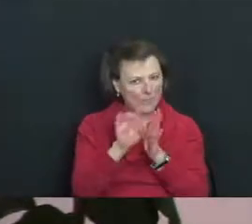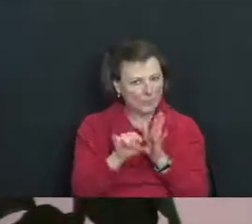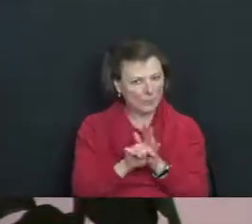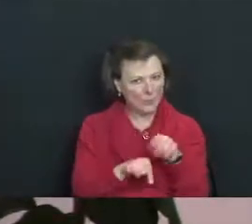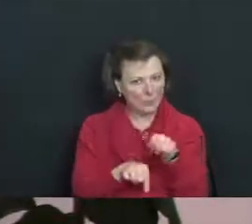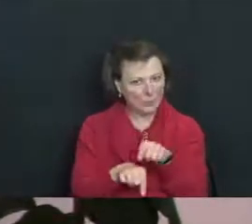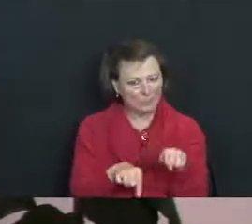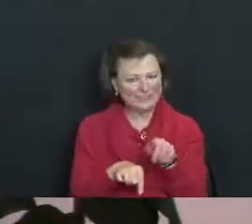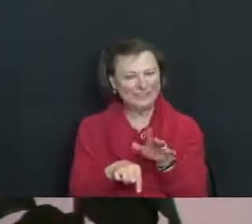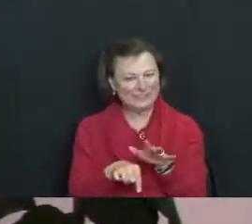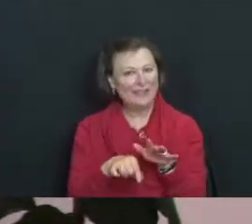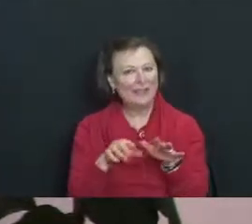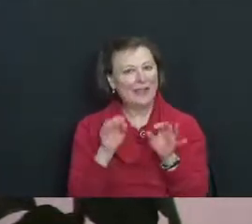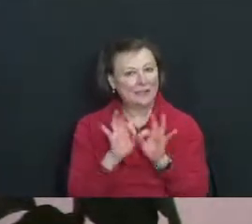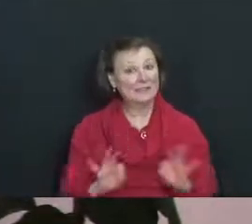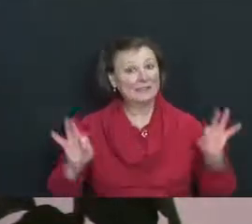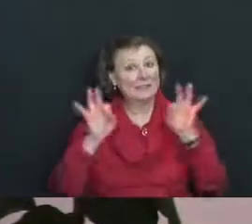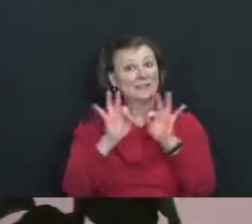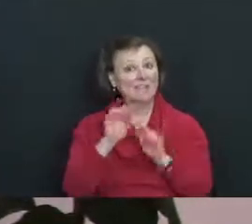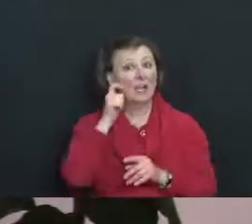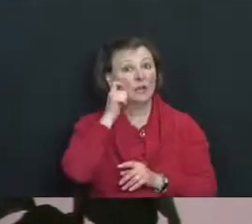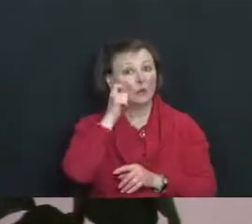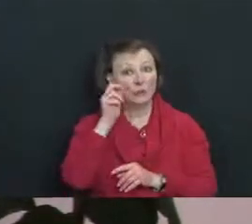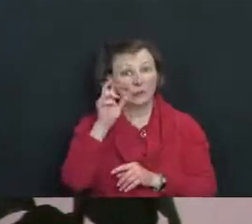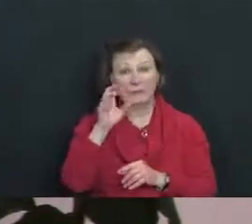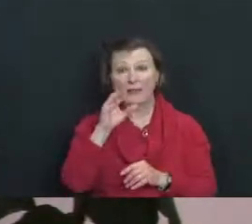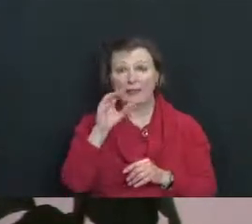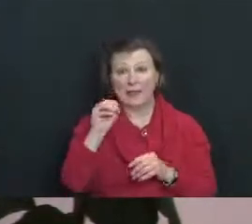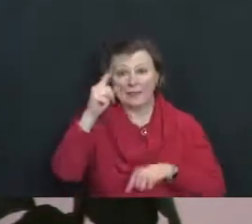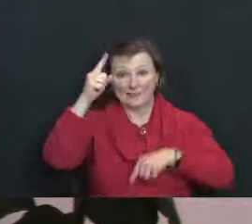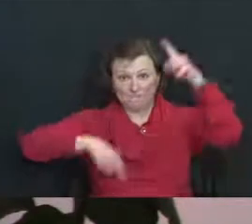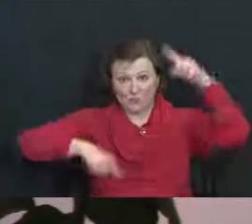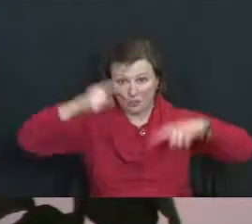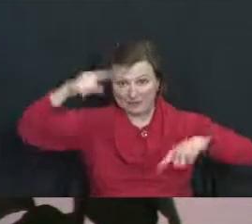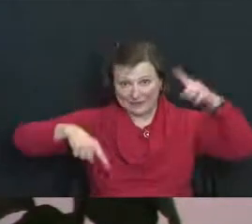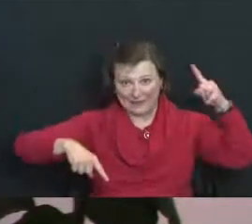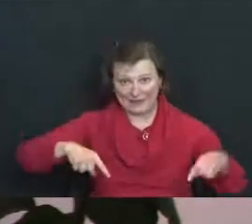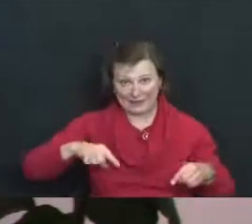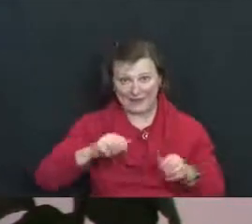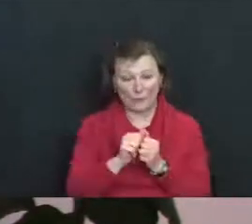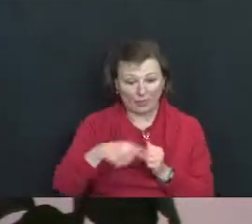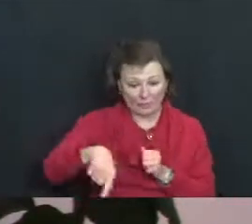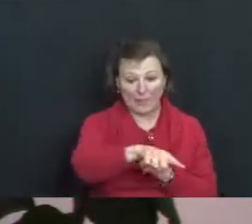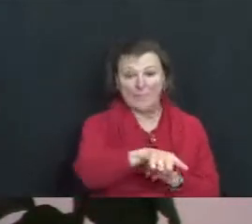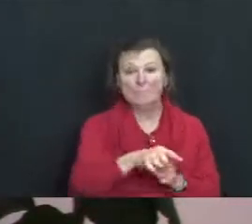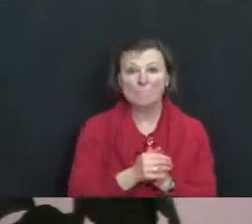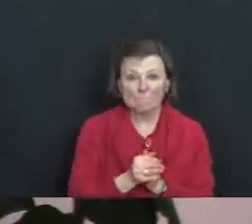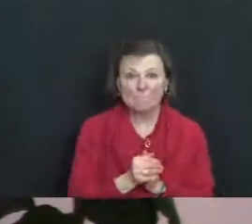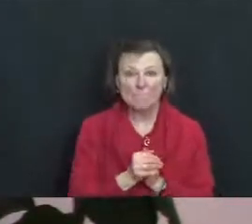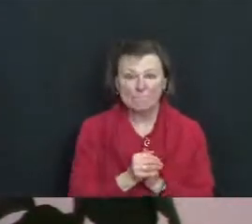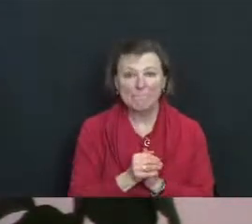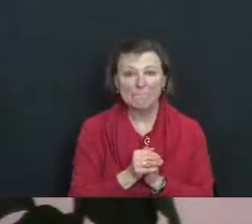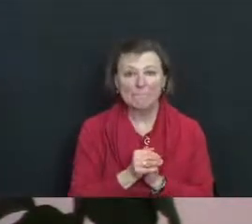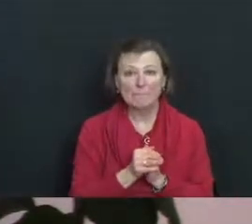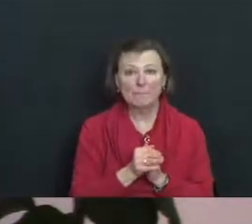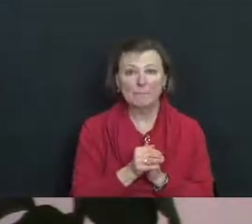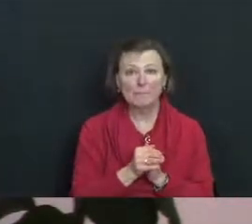is significant racial and ethnic diversity among them. I'll most likely